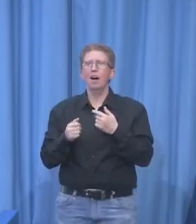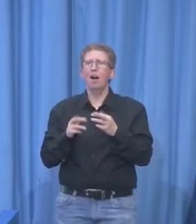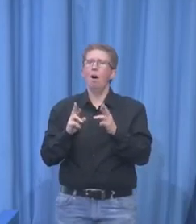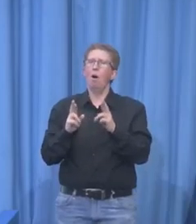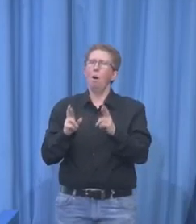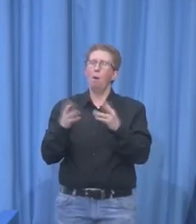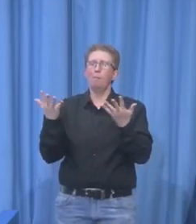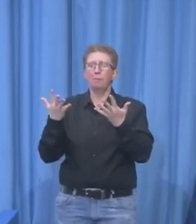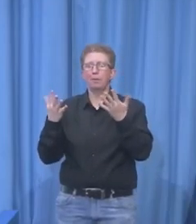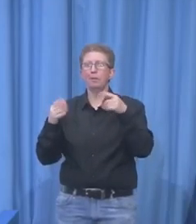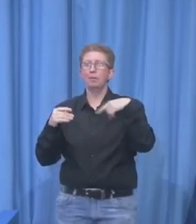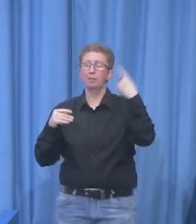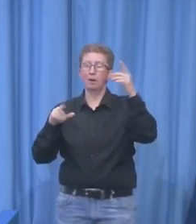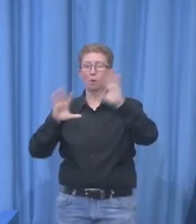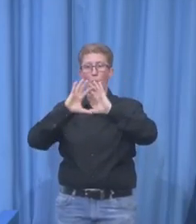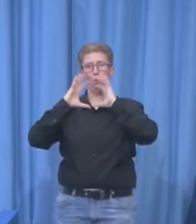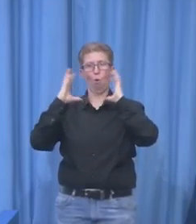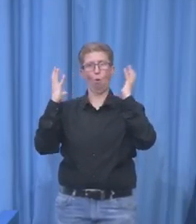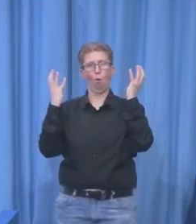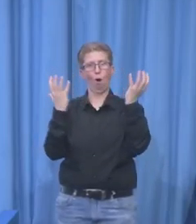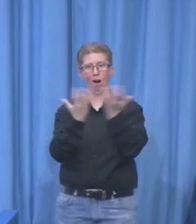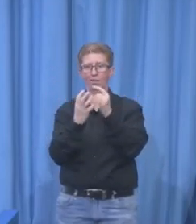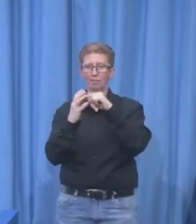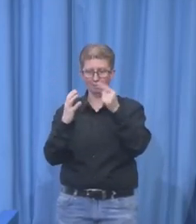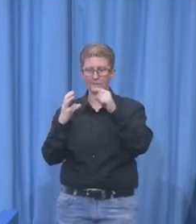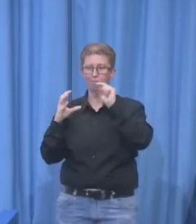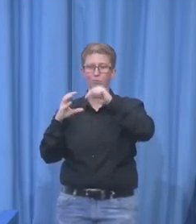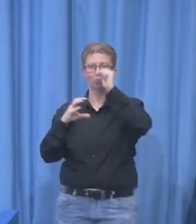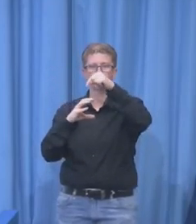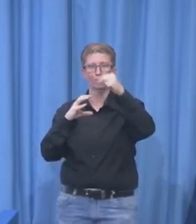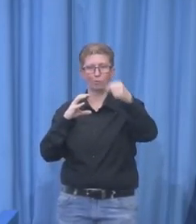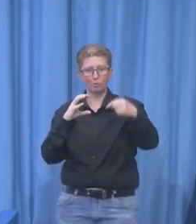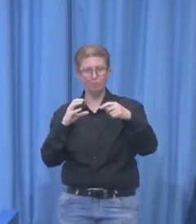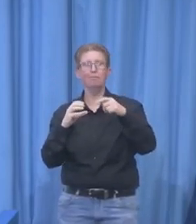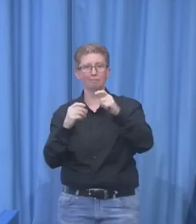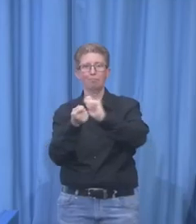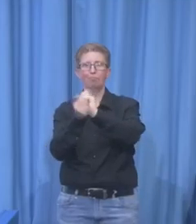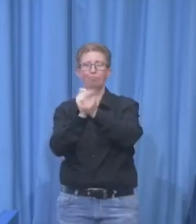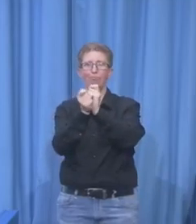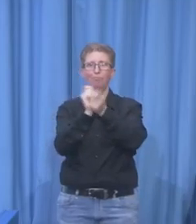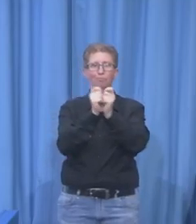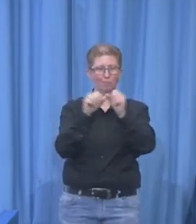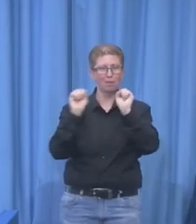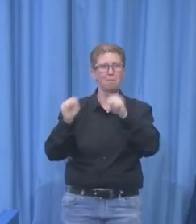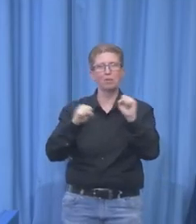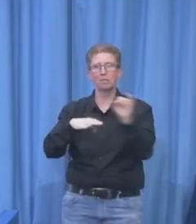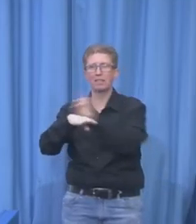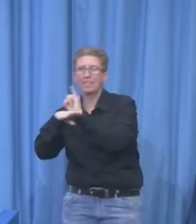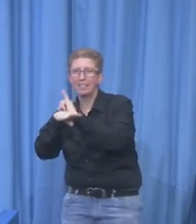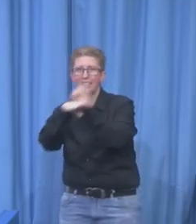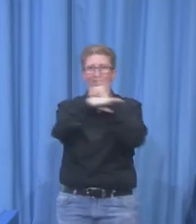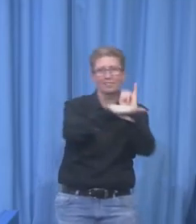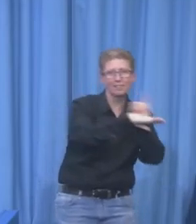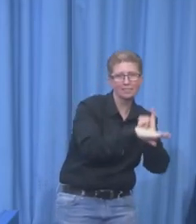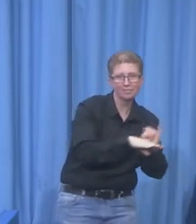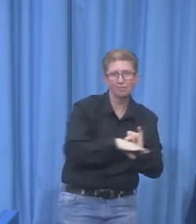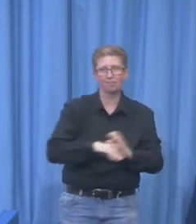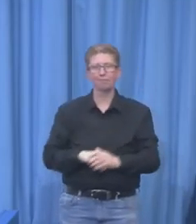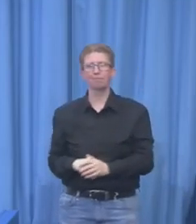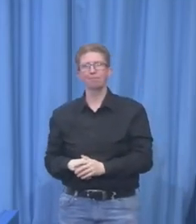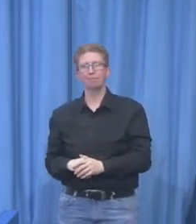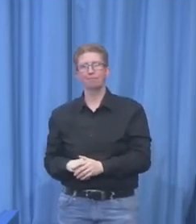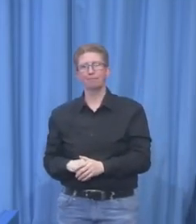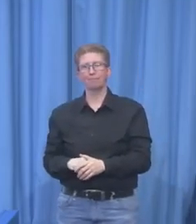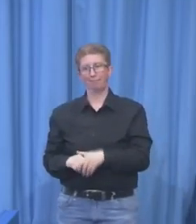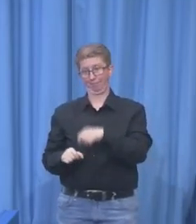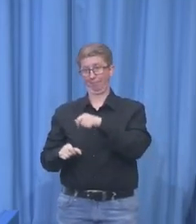good opportunity to the person, to the intern, to get his skills, the on-job training, and also we're